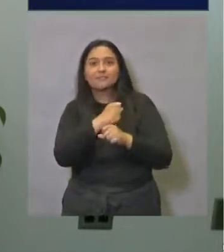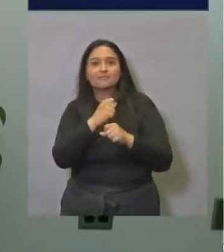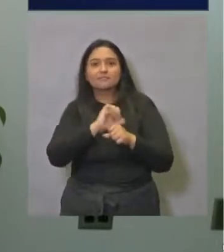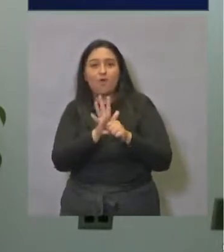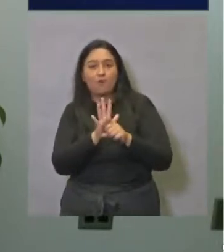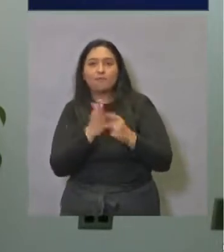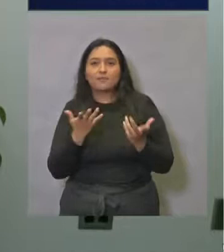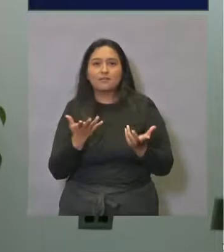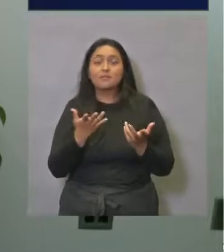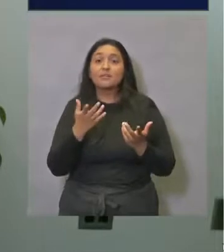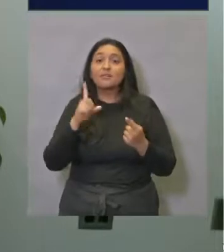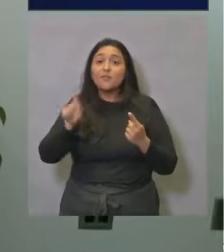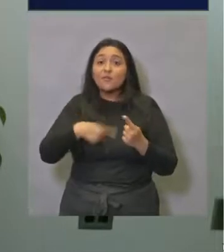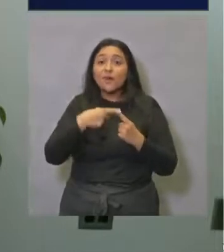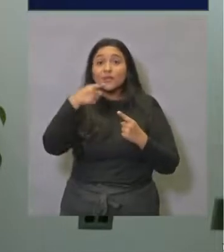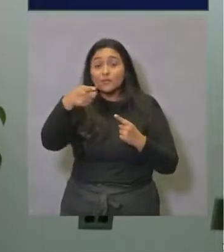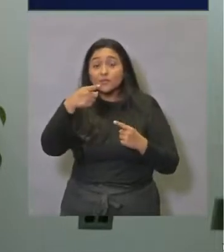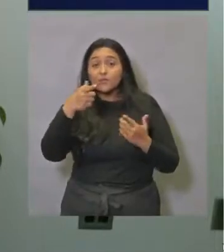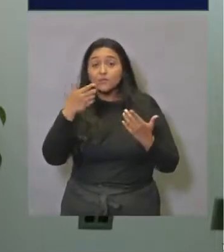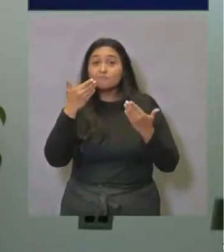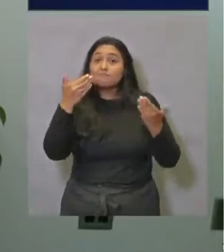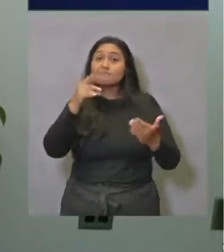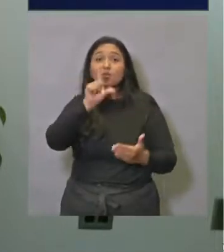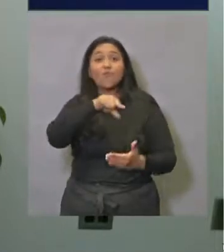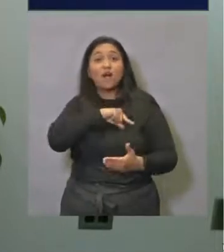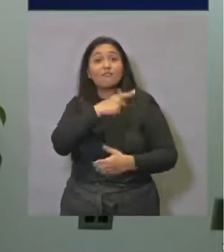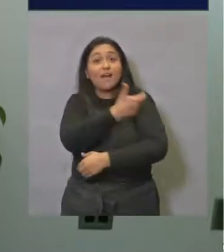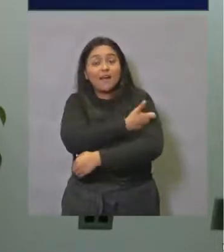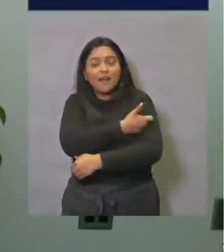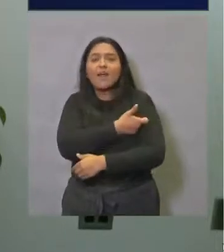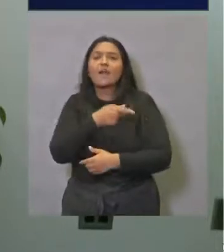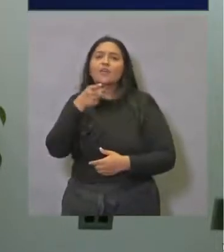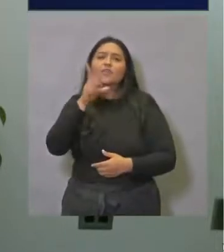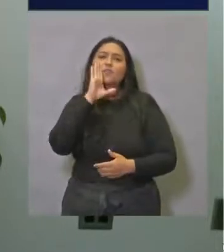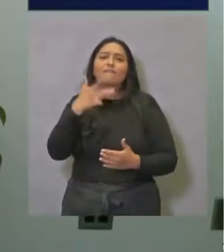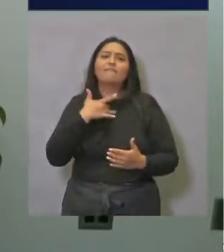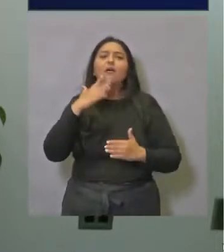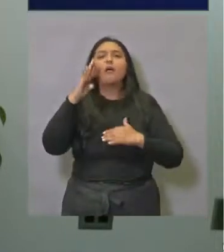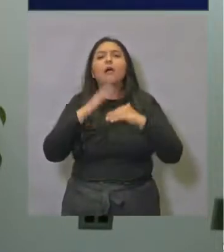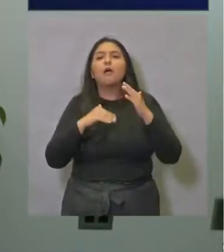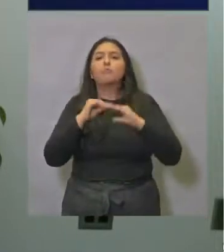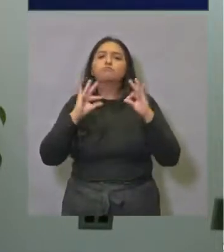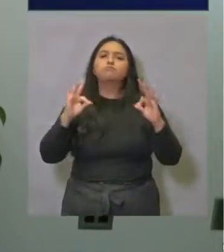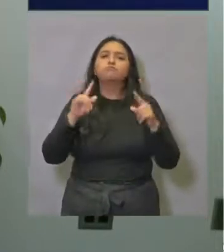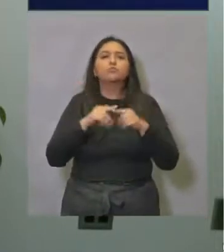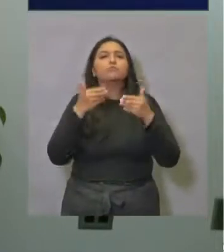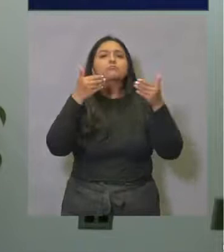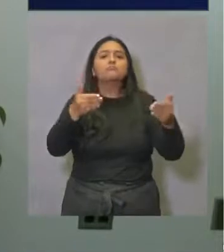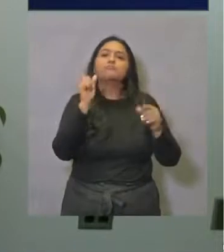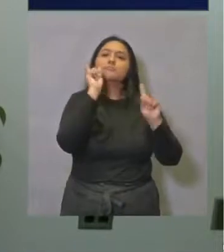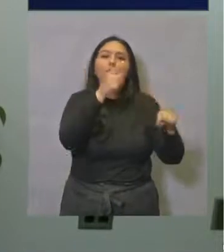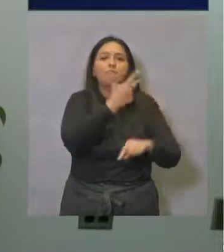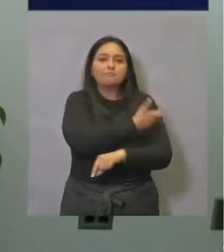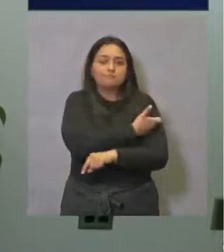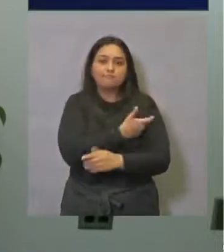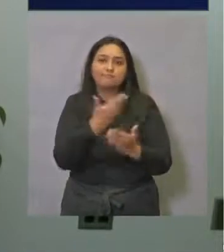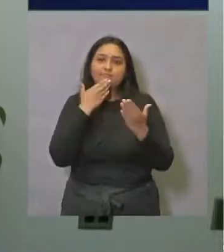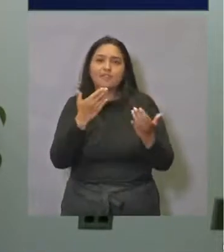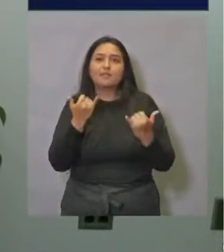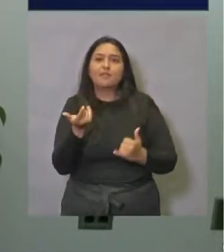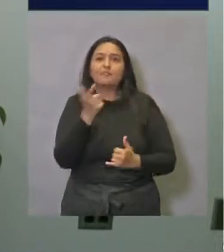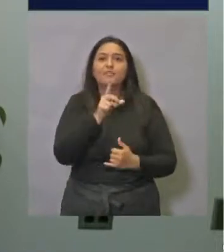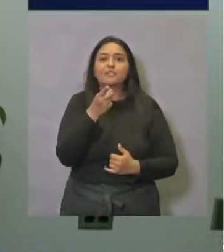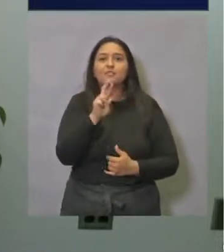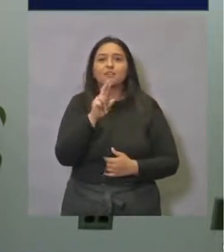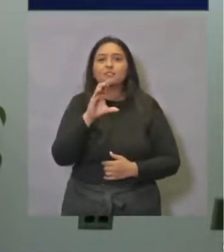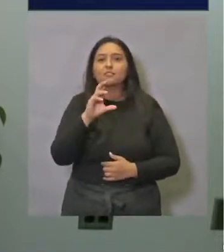it is your turn to get vaccinated, you feel comfortable taking this important step. Thank you. And I'm happy to turn it over to Dr. Christina